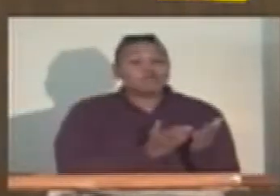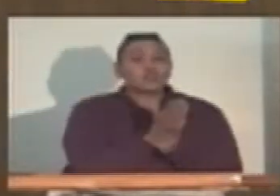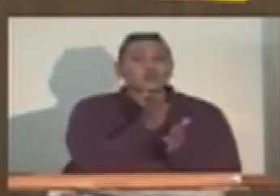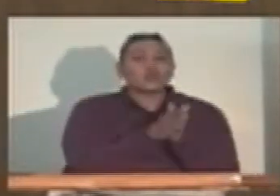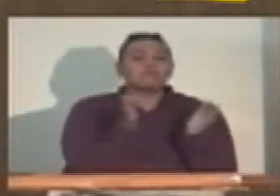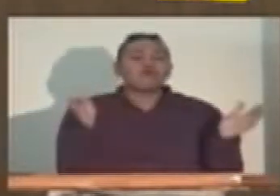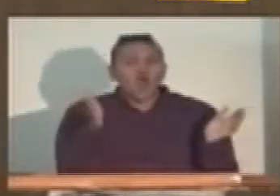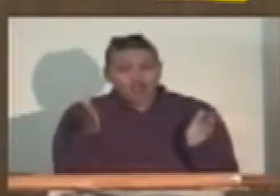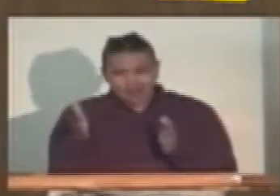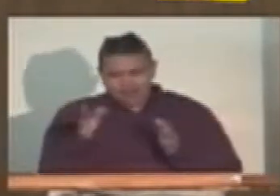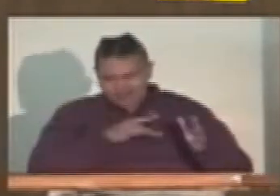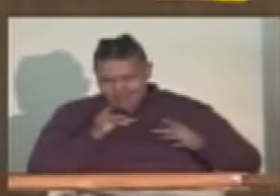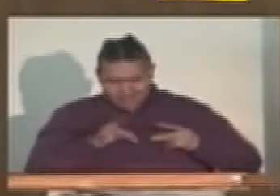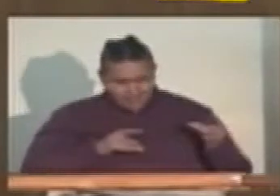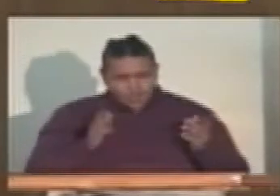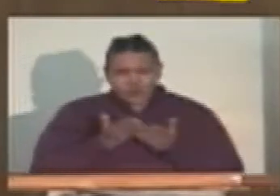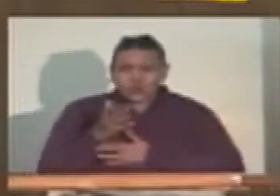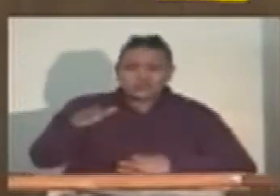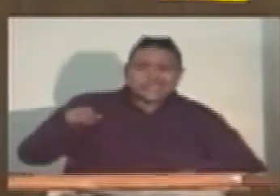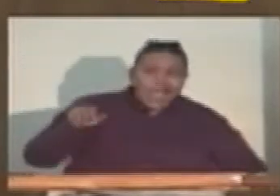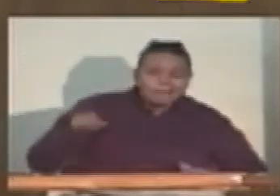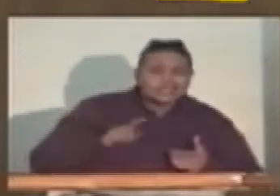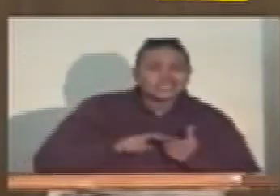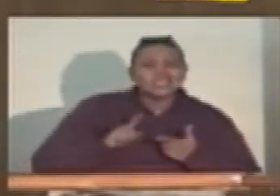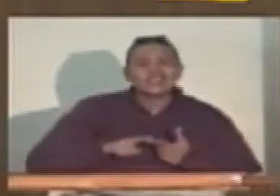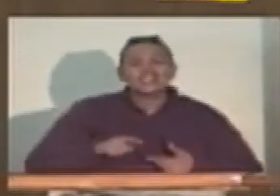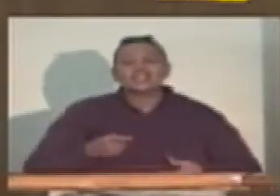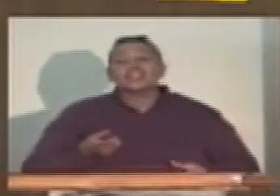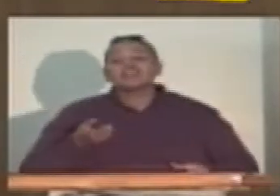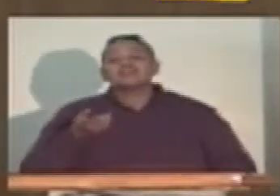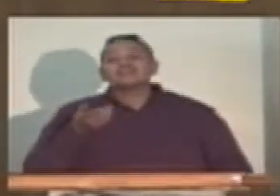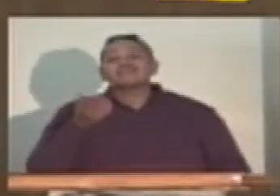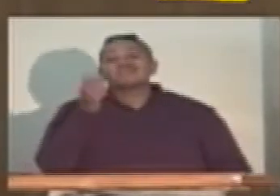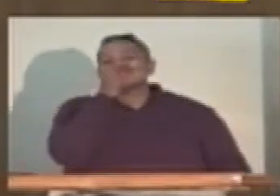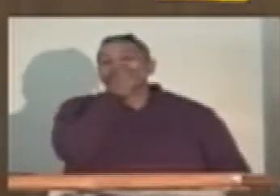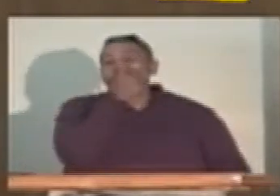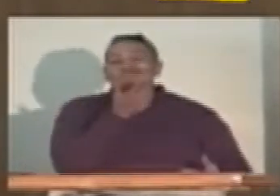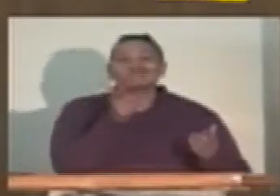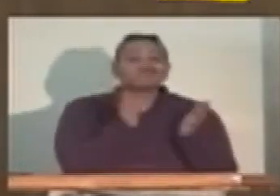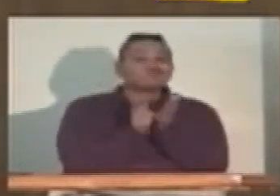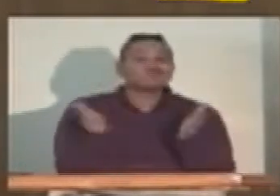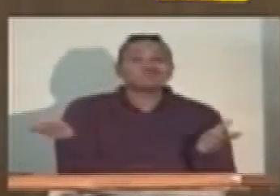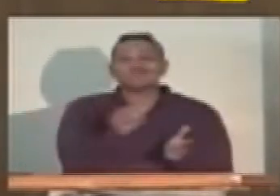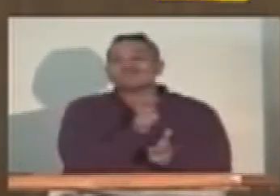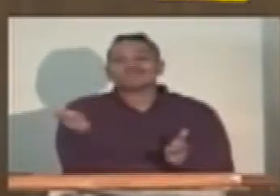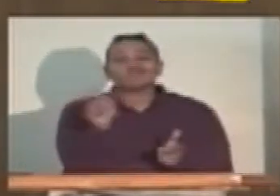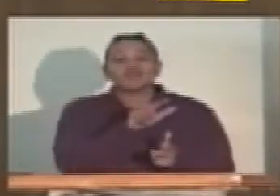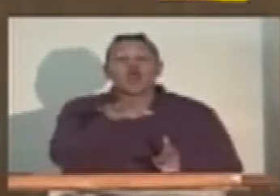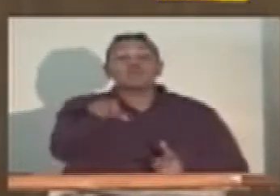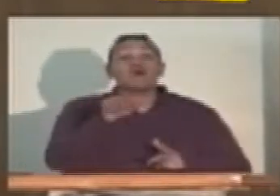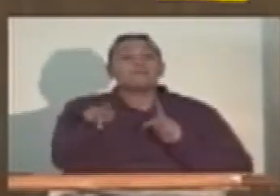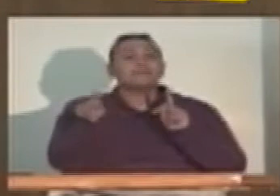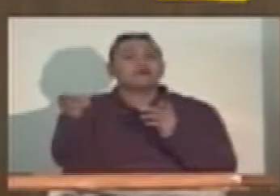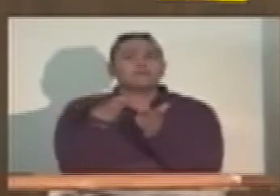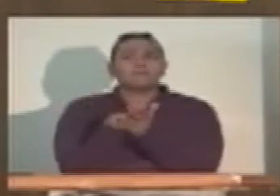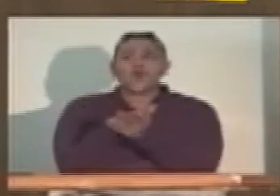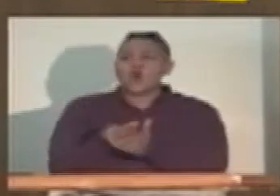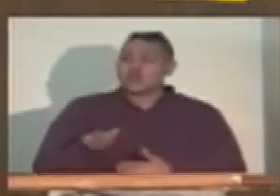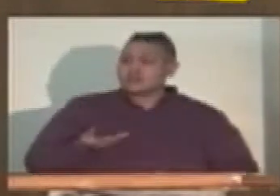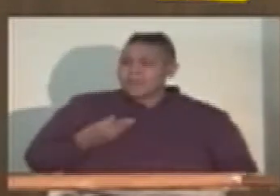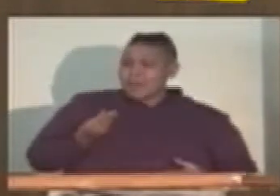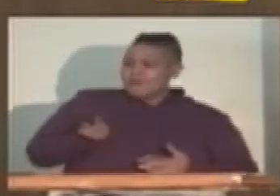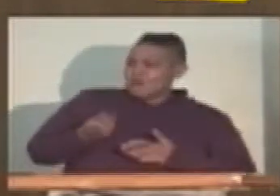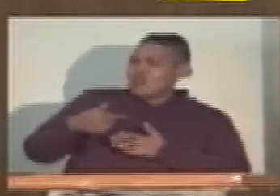gain, whether it is scamming, trading in contraband, or robbing purses of their hard-earned cash, and